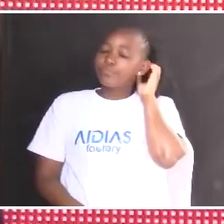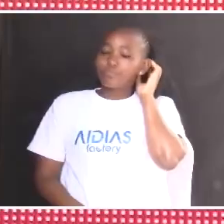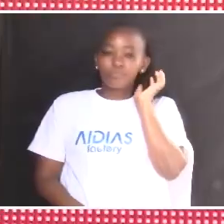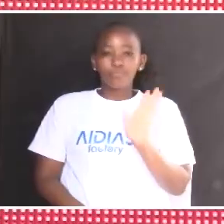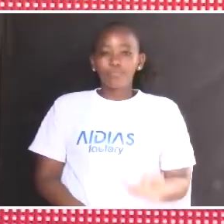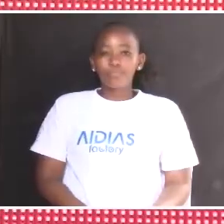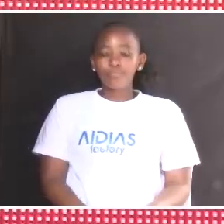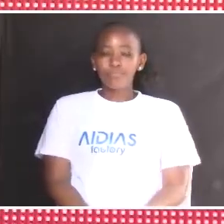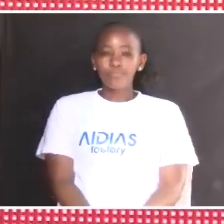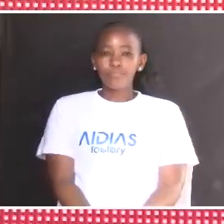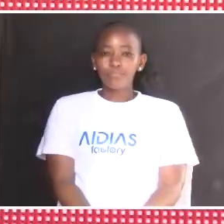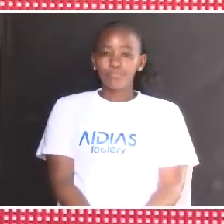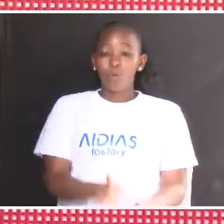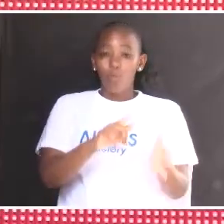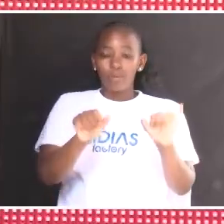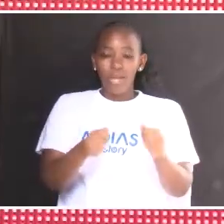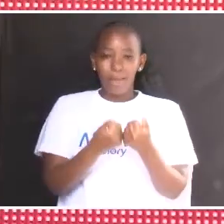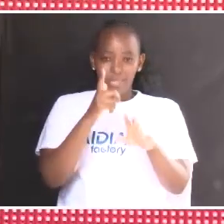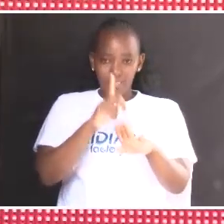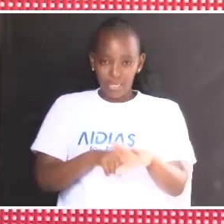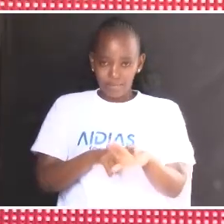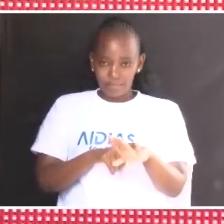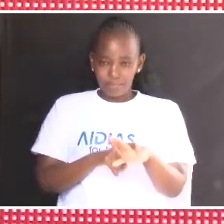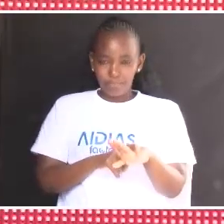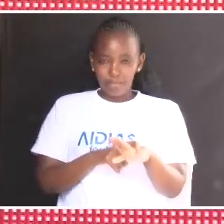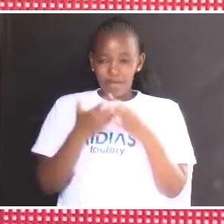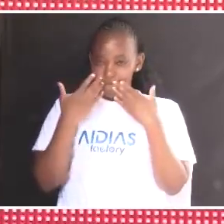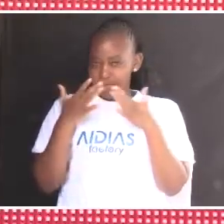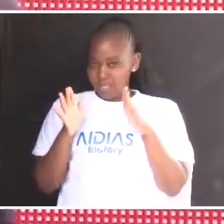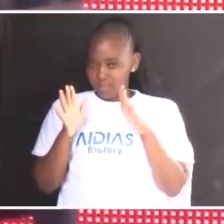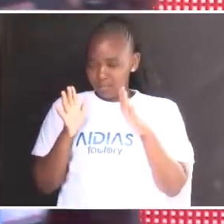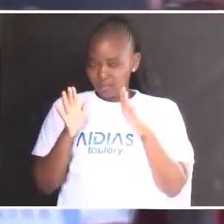Then what happens once time ikiisha?